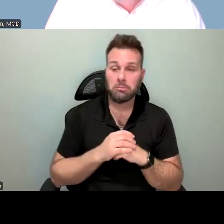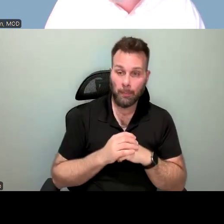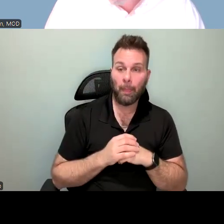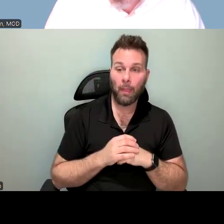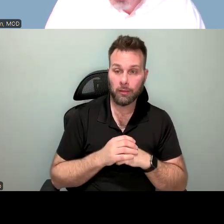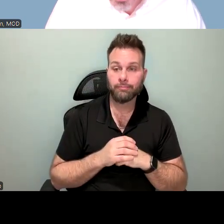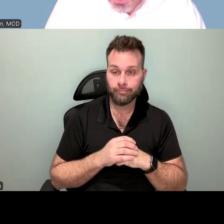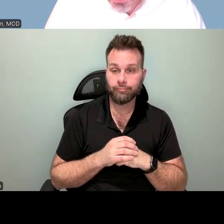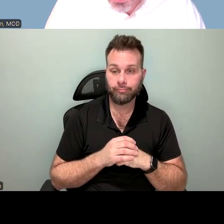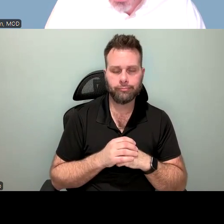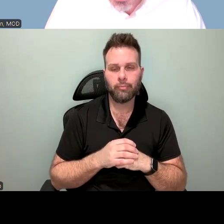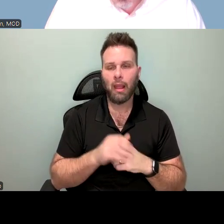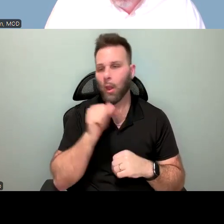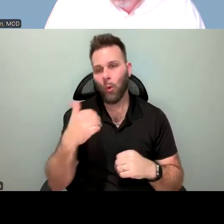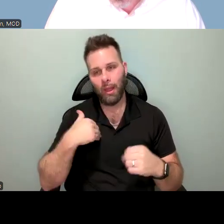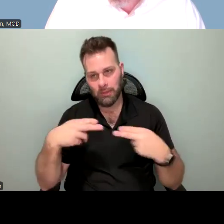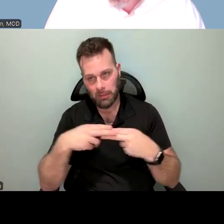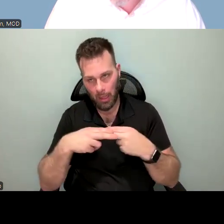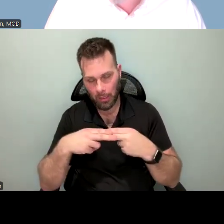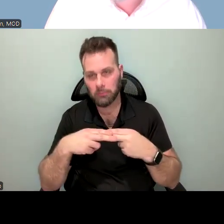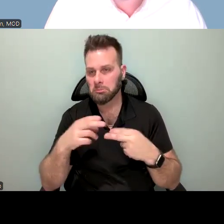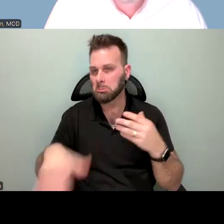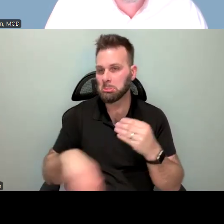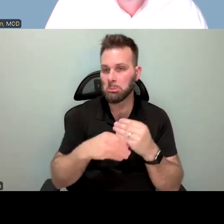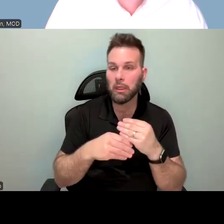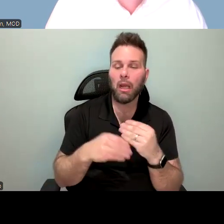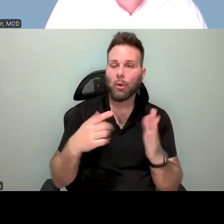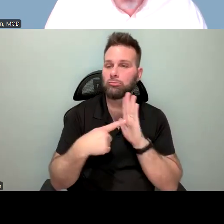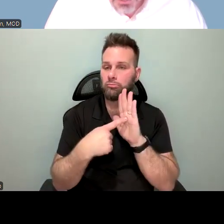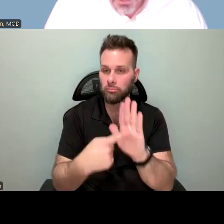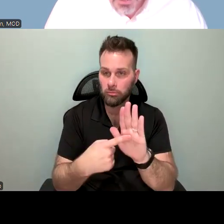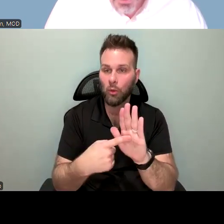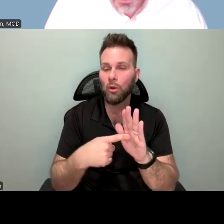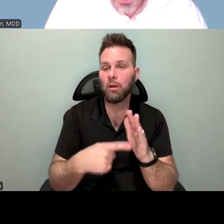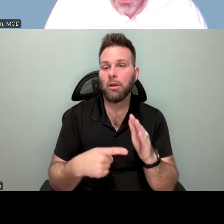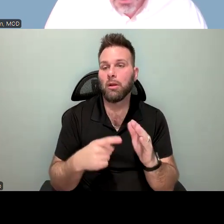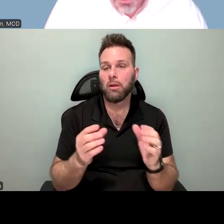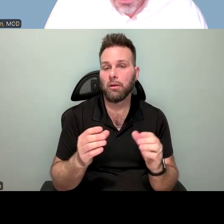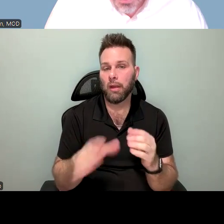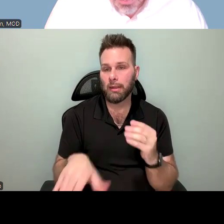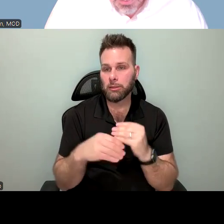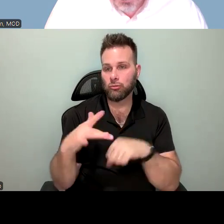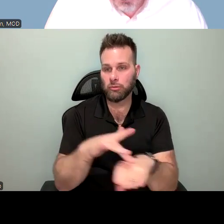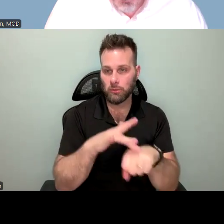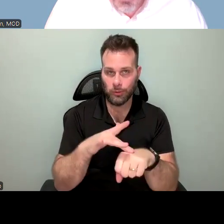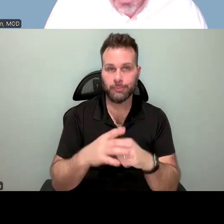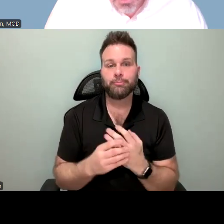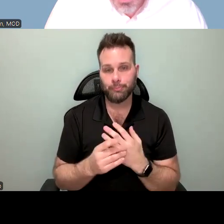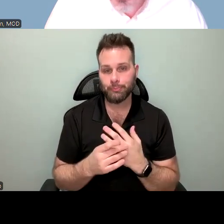And I don't have a slide for this. However, I also just want to point out an additional resource. Other